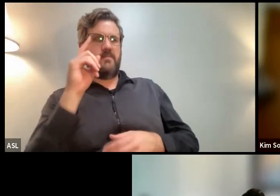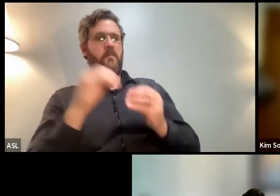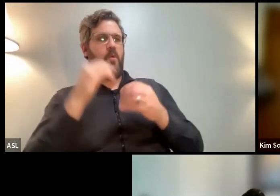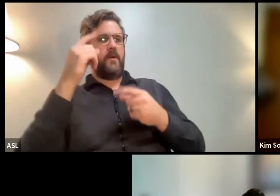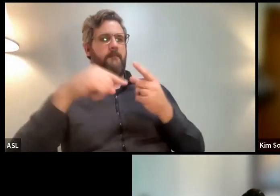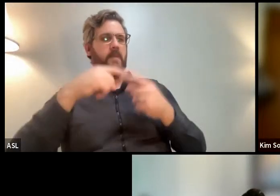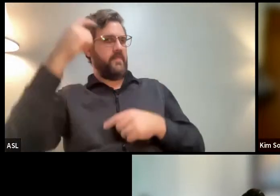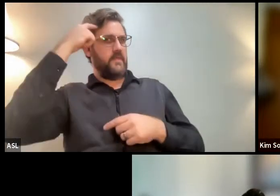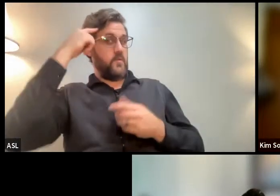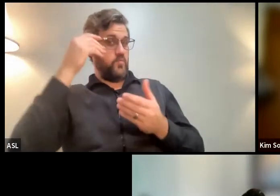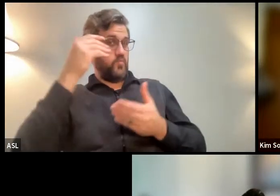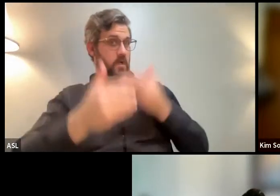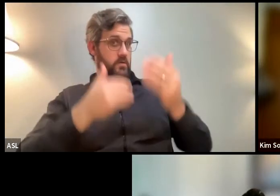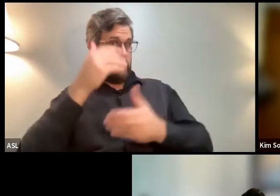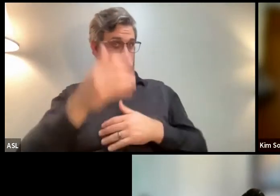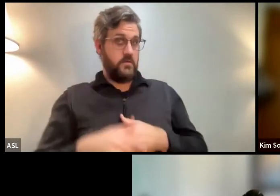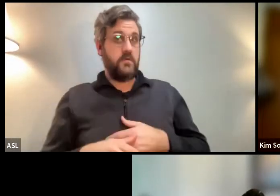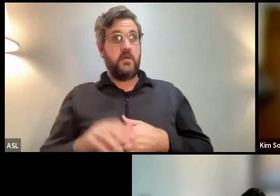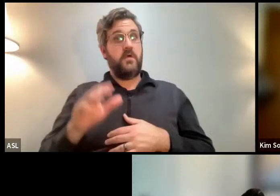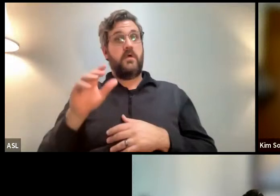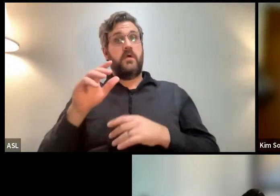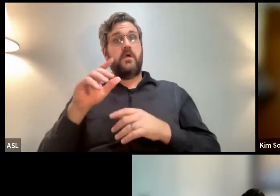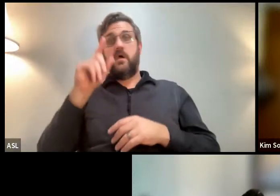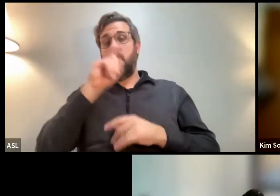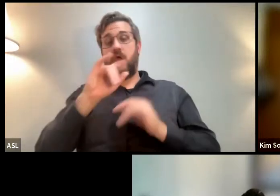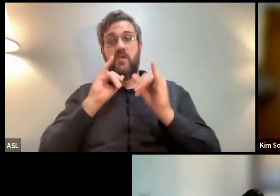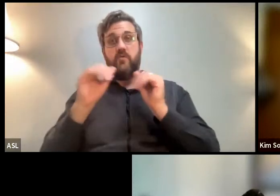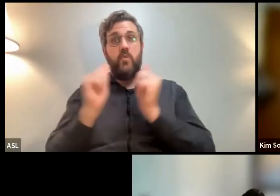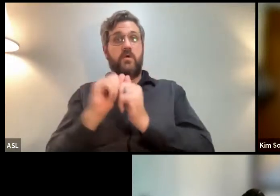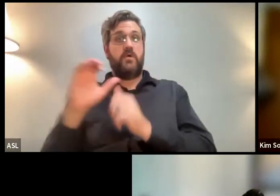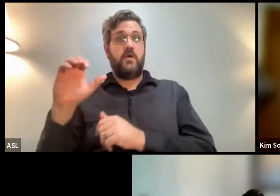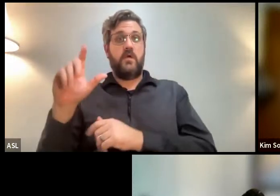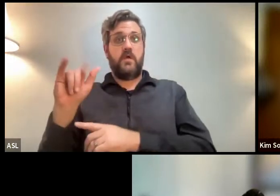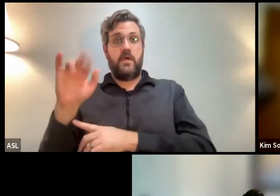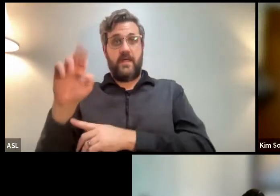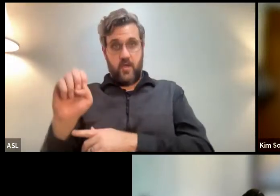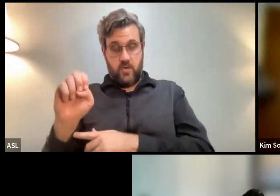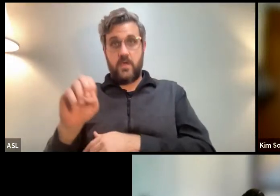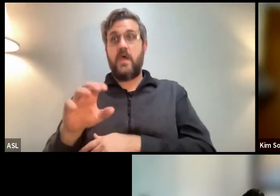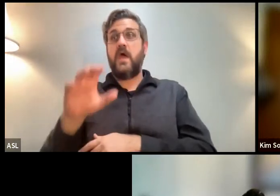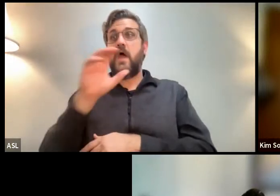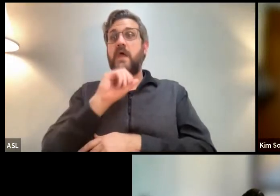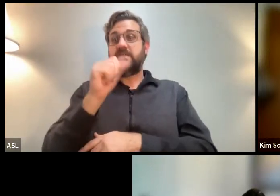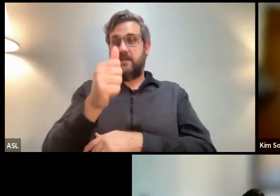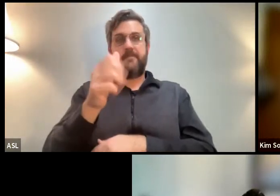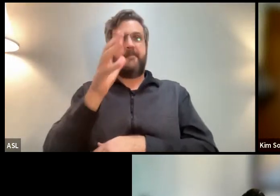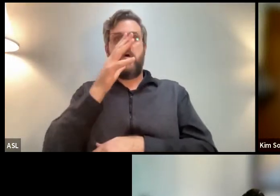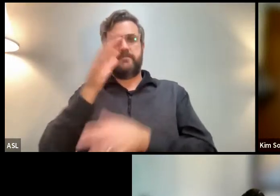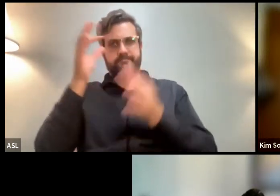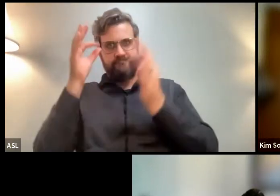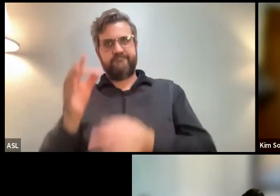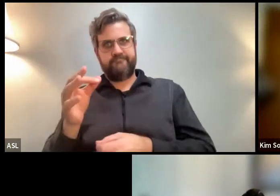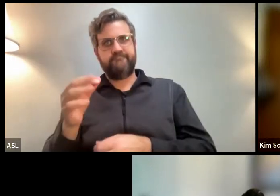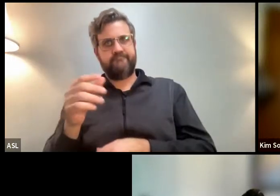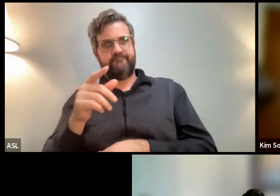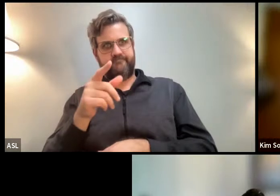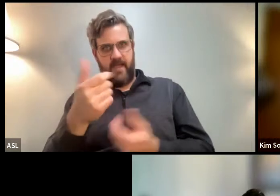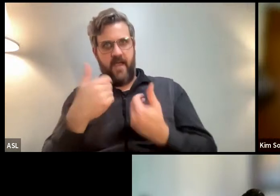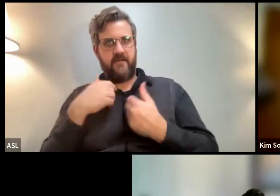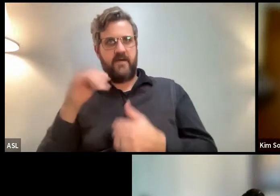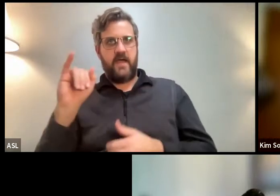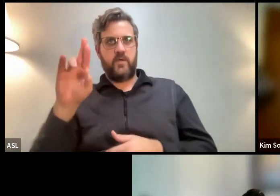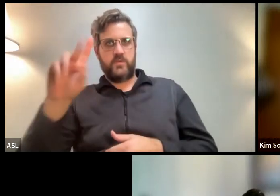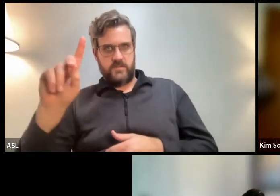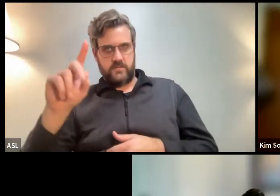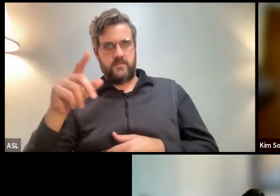So in the scared interview with Claire, her mom made the decision at 10 for her to have the IUD. Mom stated that she does not talk